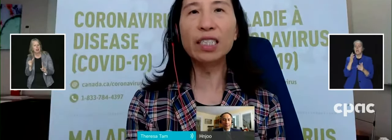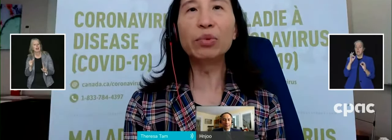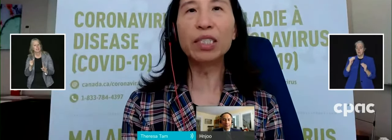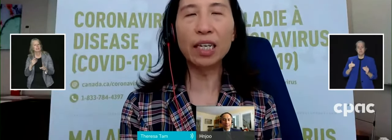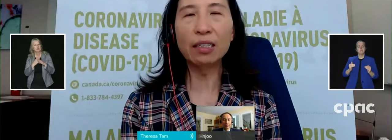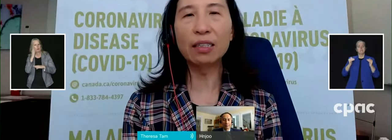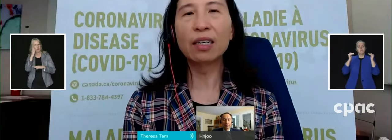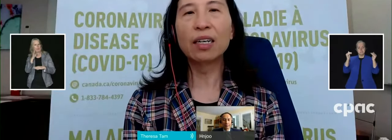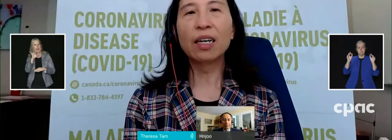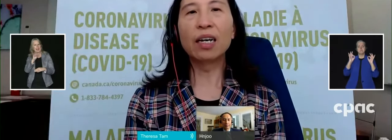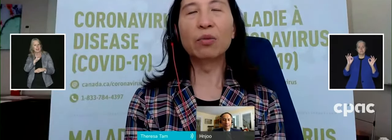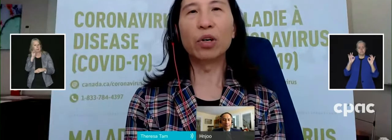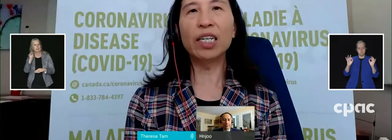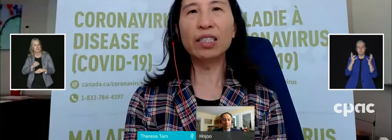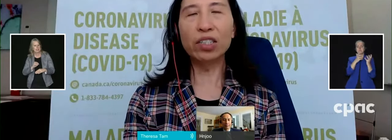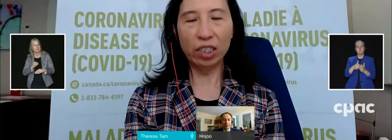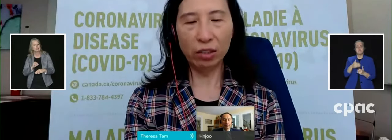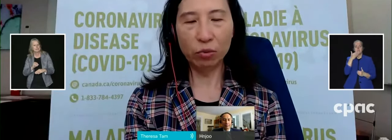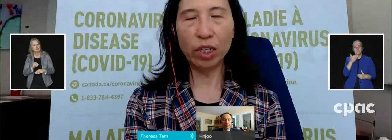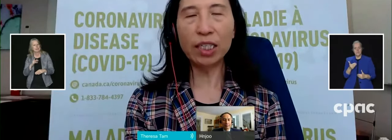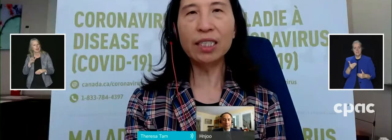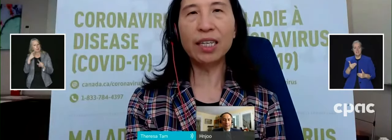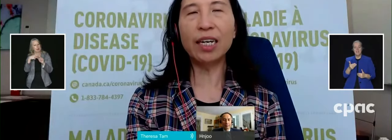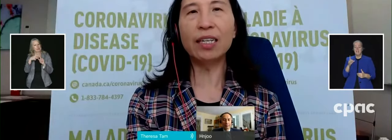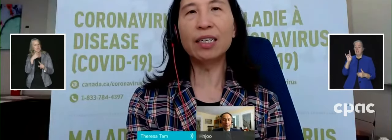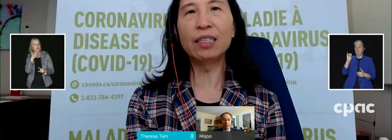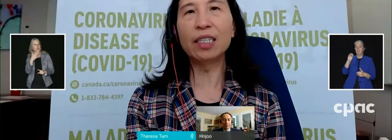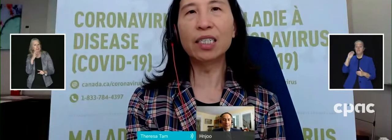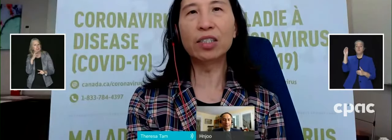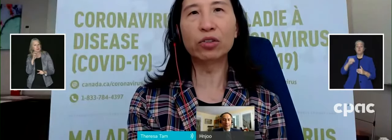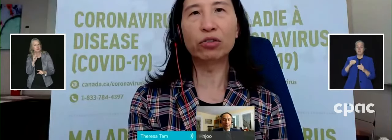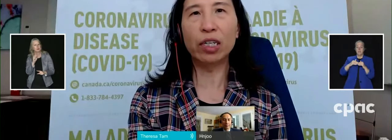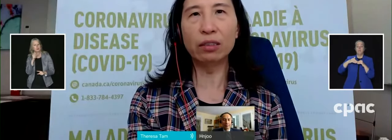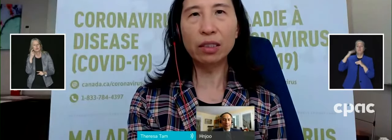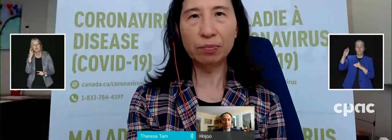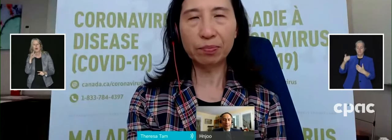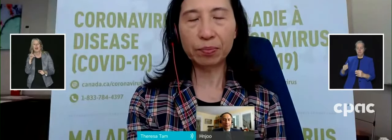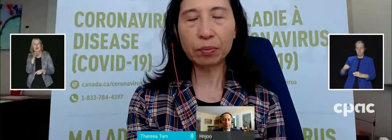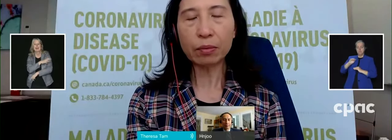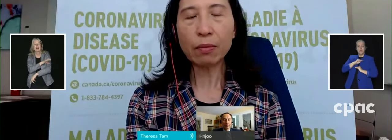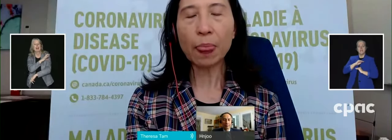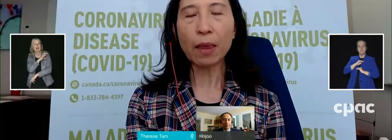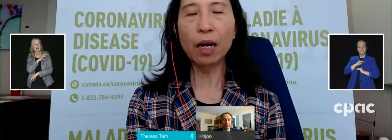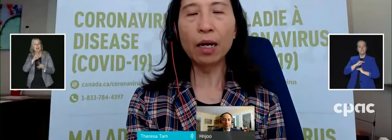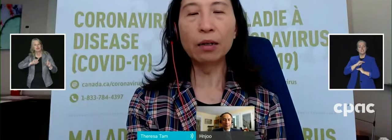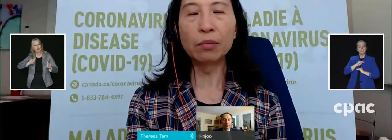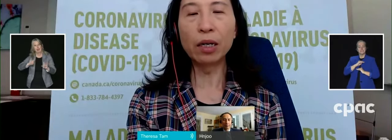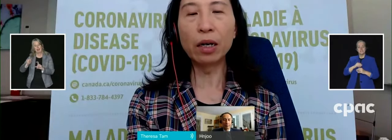over 80%. And why that's good news? One is that in the clinical trials,